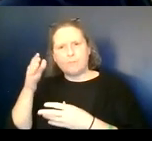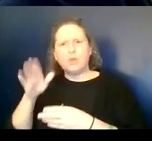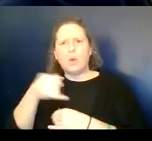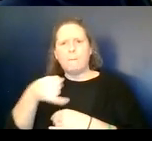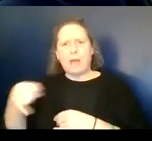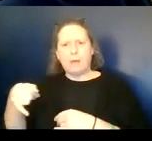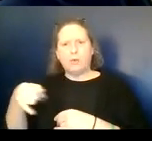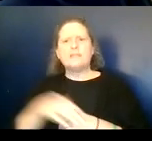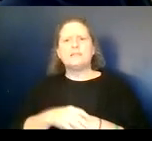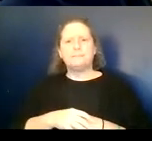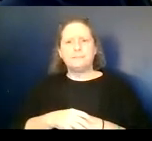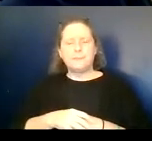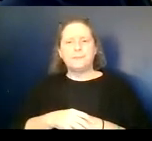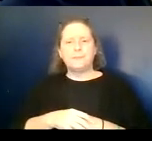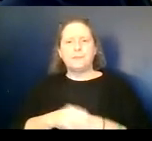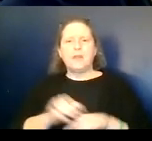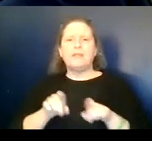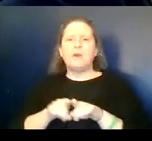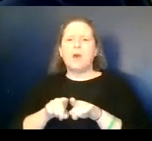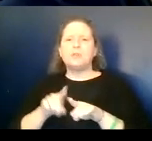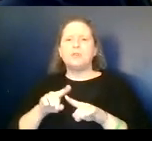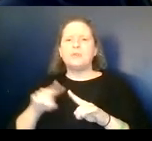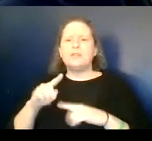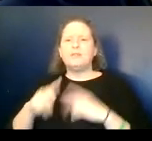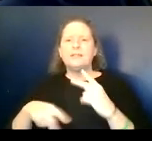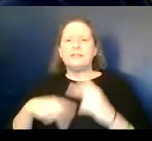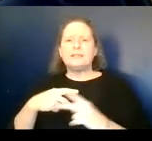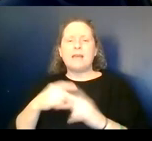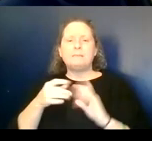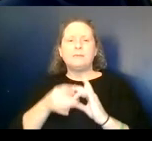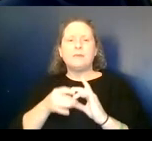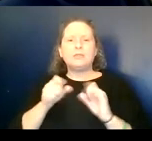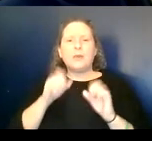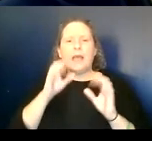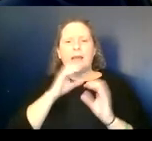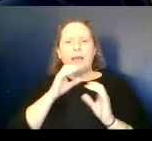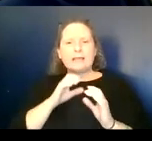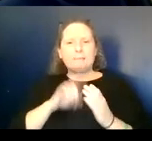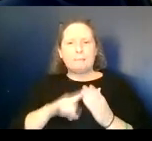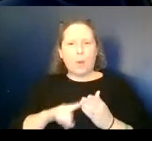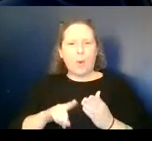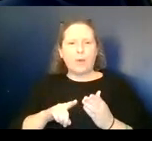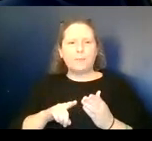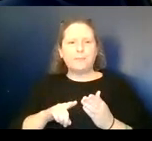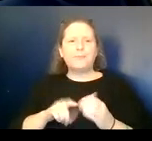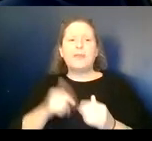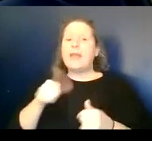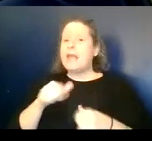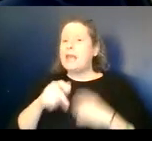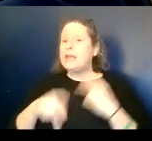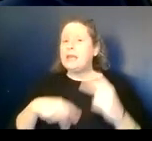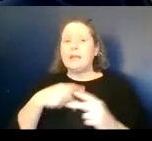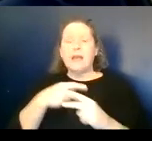types of relationships that could be explored, and you could explore any type of relationship you want.